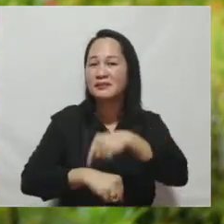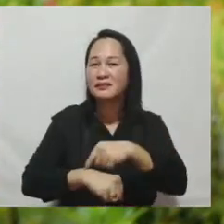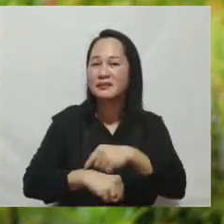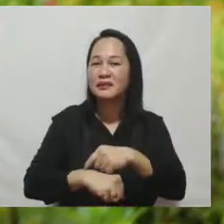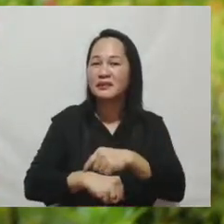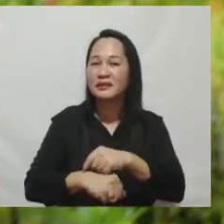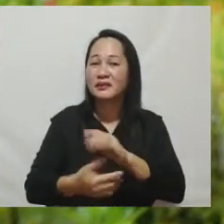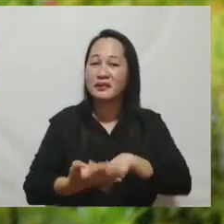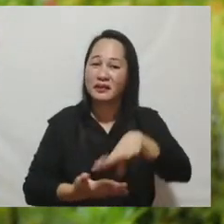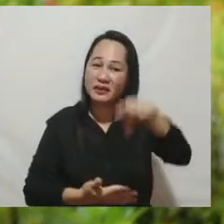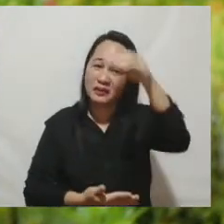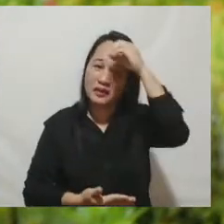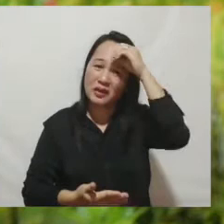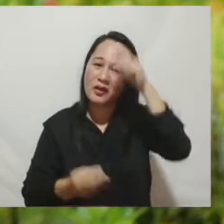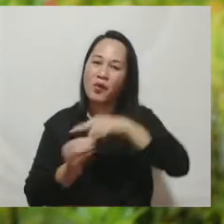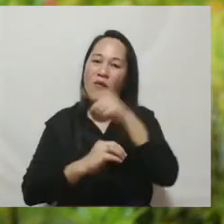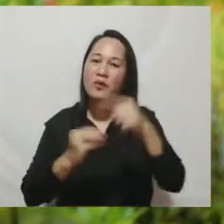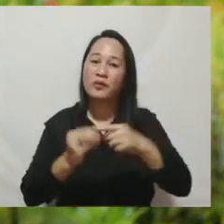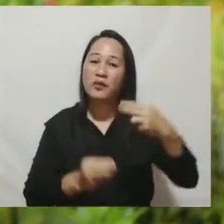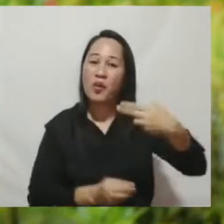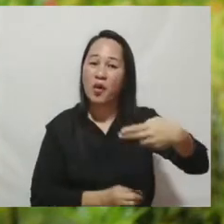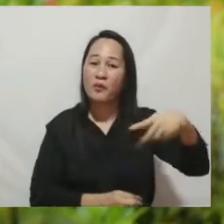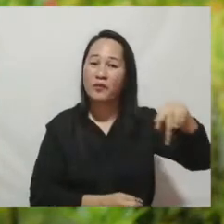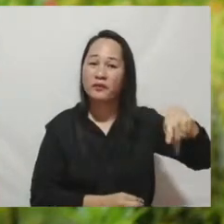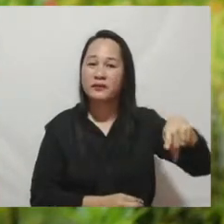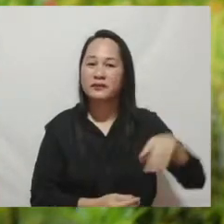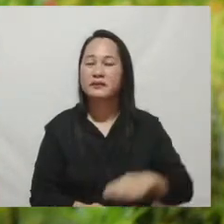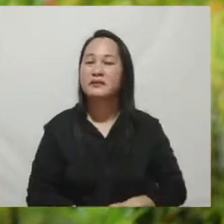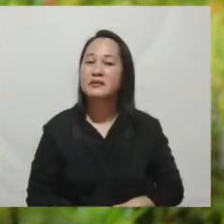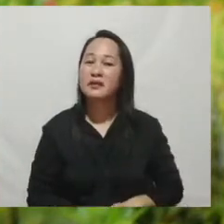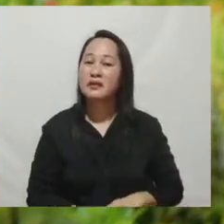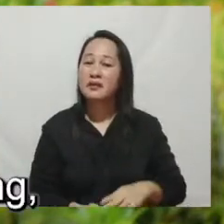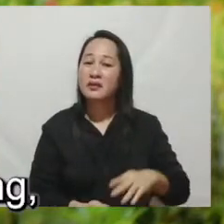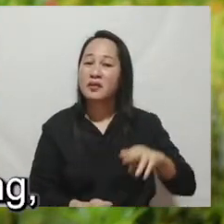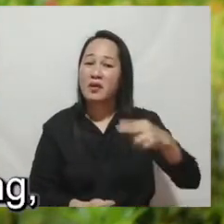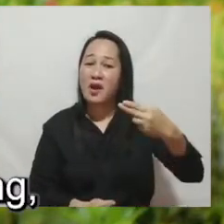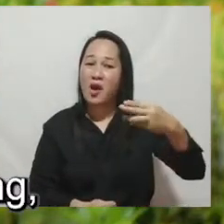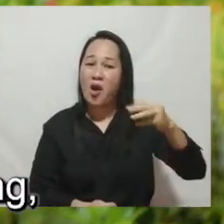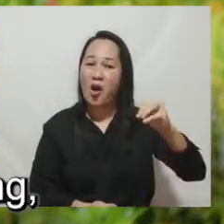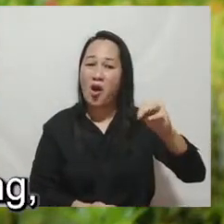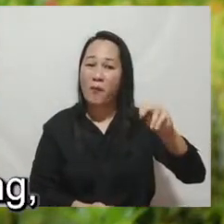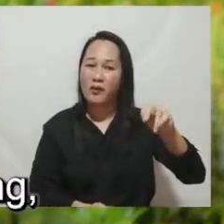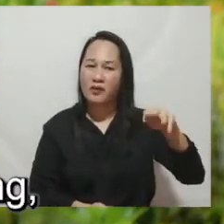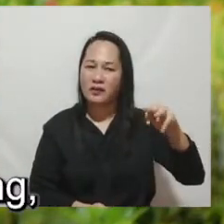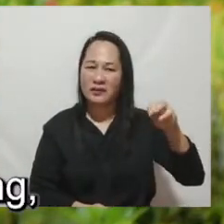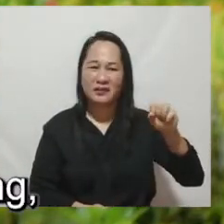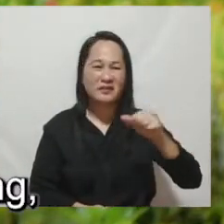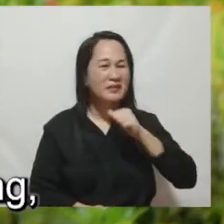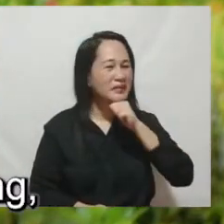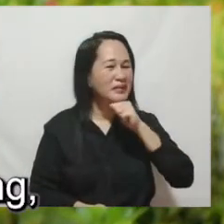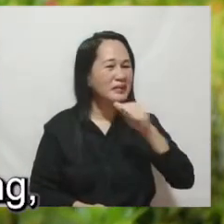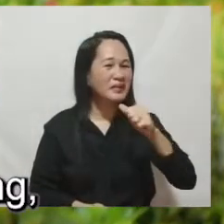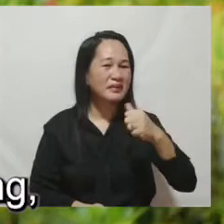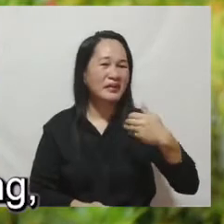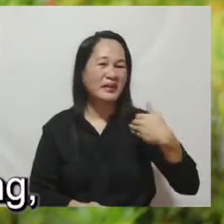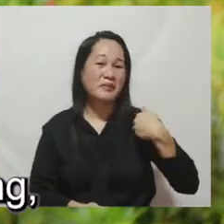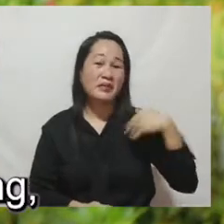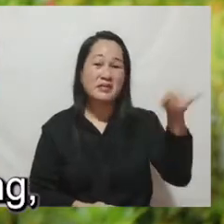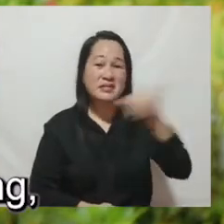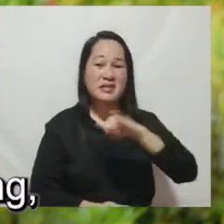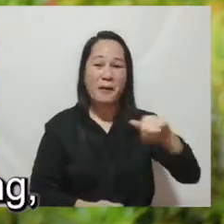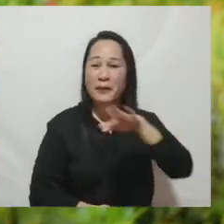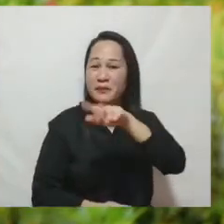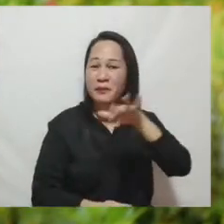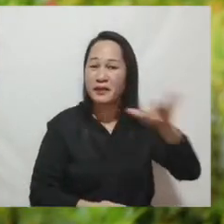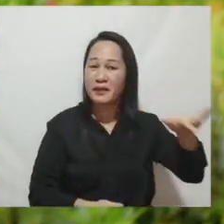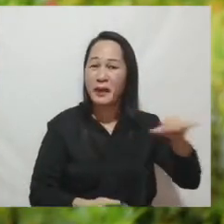learn about homophones. Homophones are homonyms that do not have the same spelling and